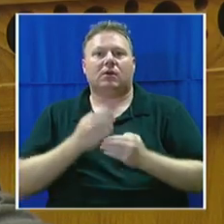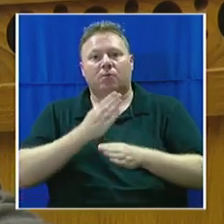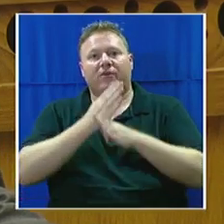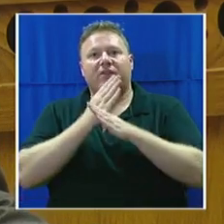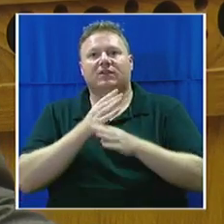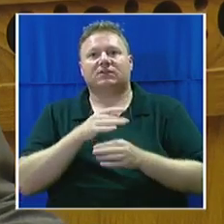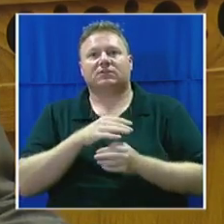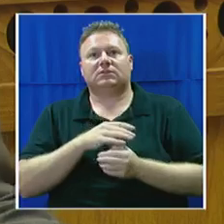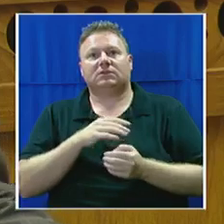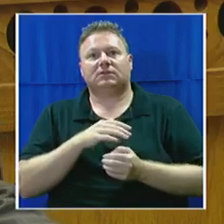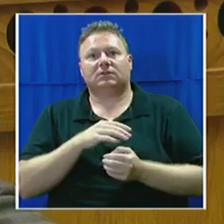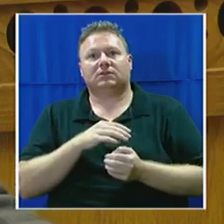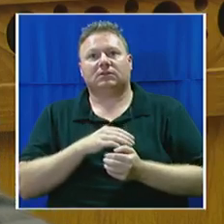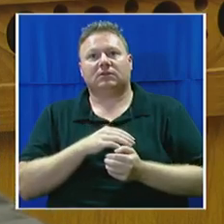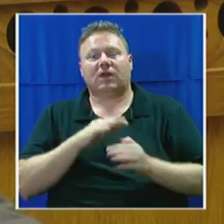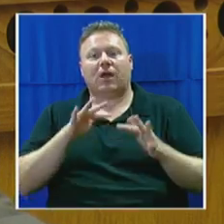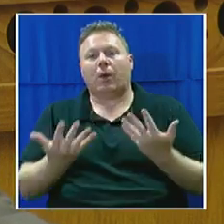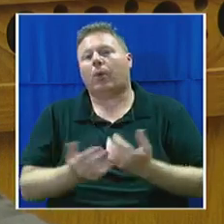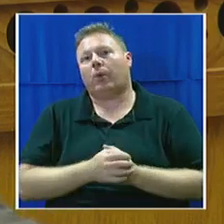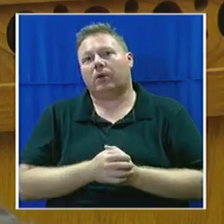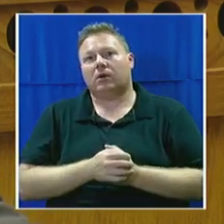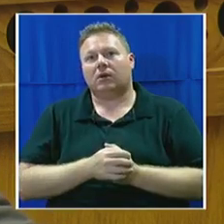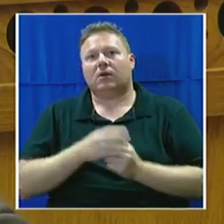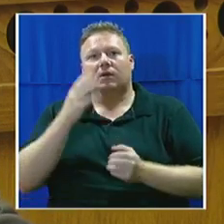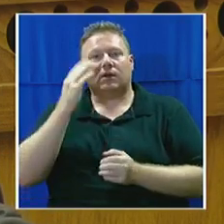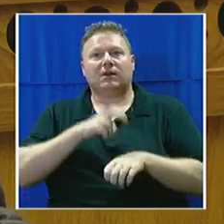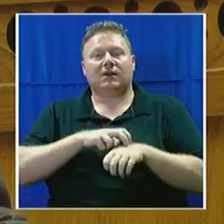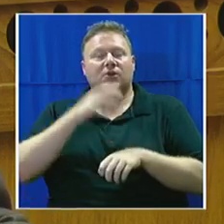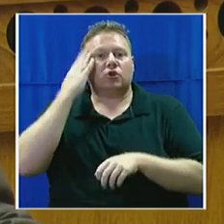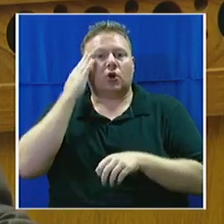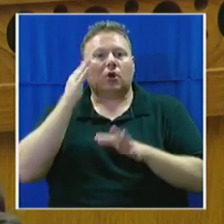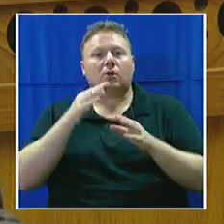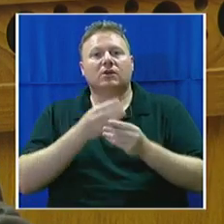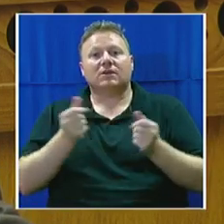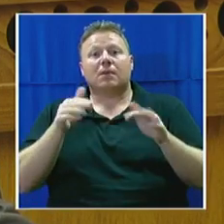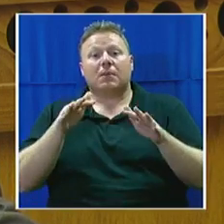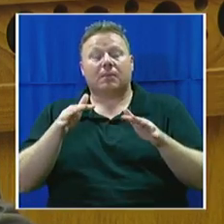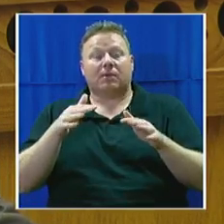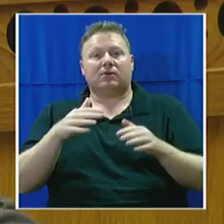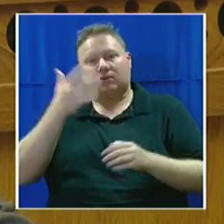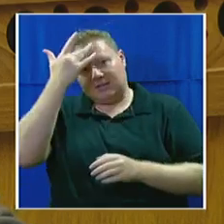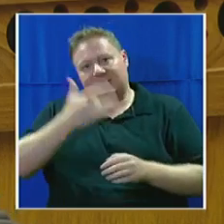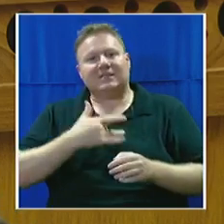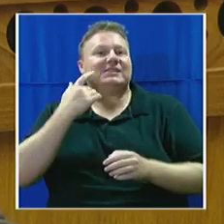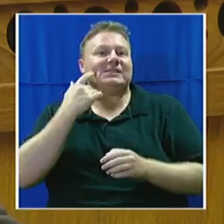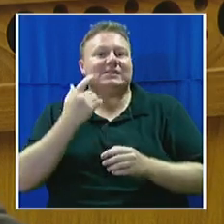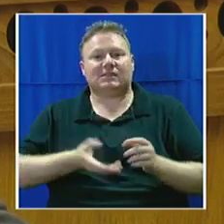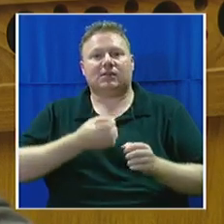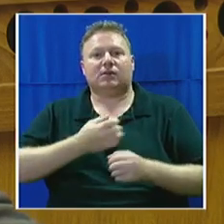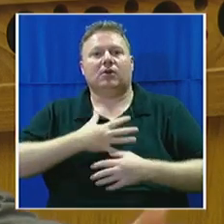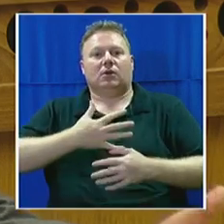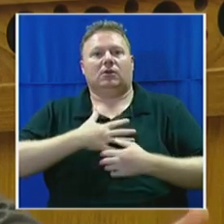taken. We also need to be mindful that some South Africans may be more susceptible to respiratory diseases given the high levels